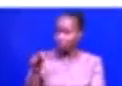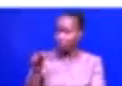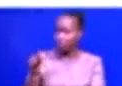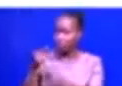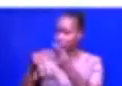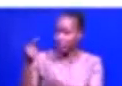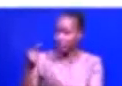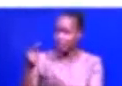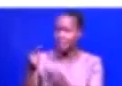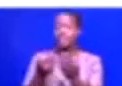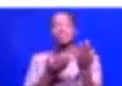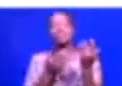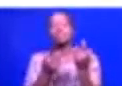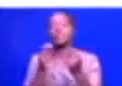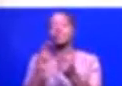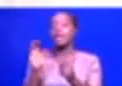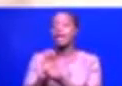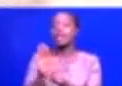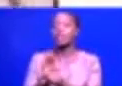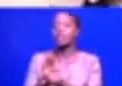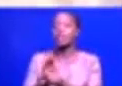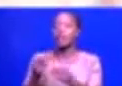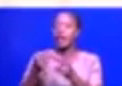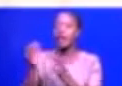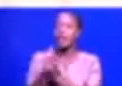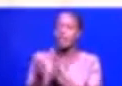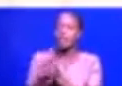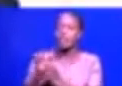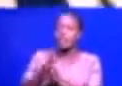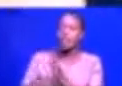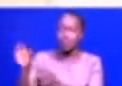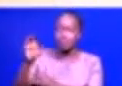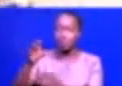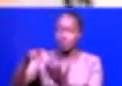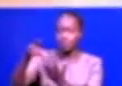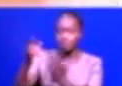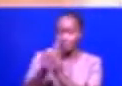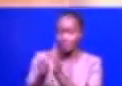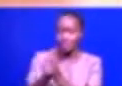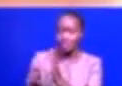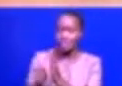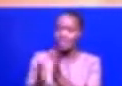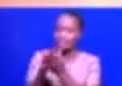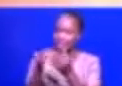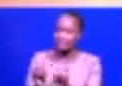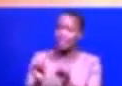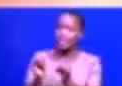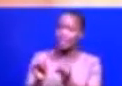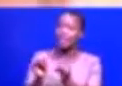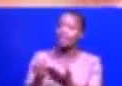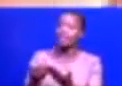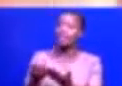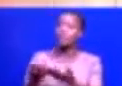will be expecting to see a lot of high-skilled basketball in terms of options and skills, in trying to bring out